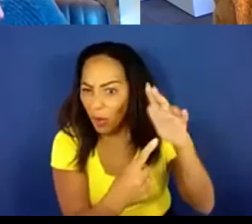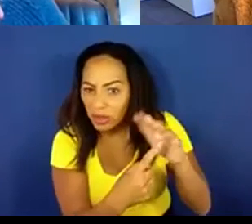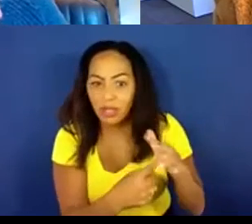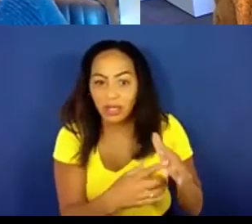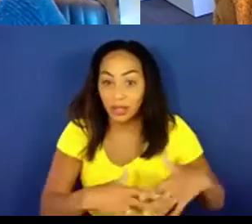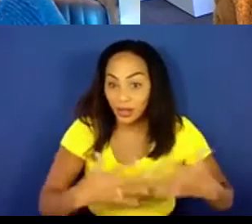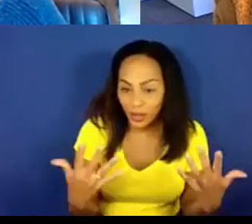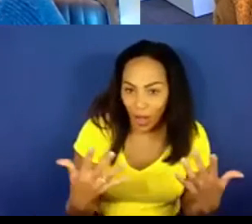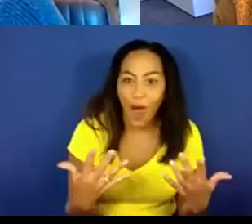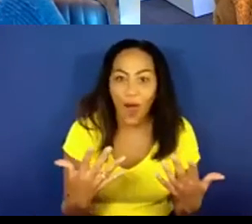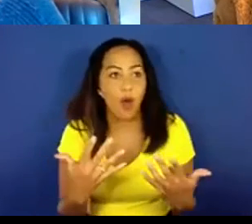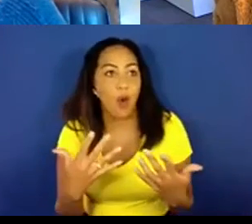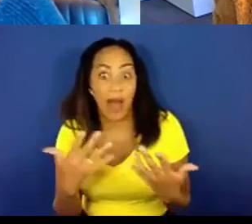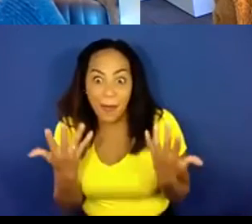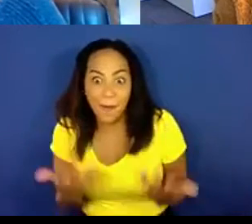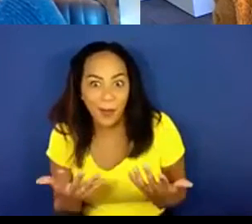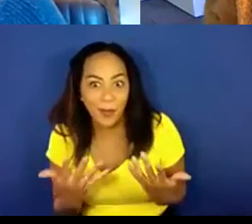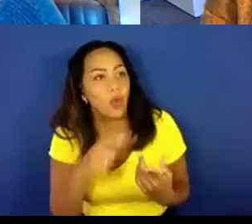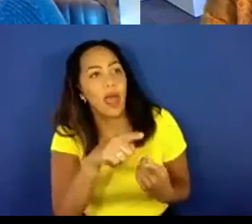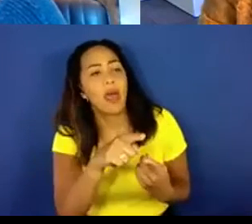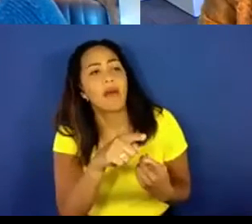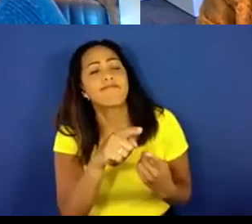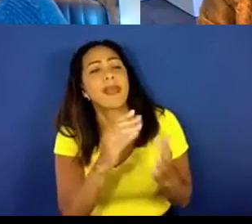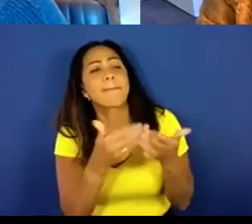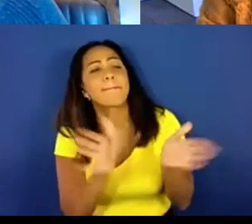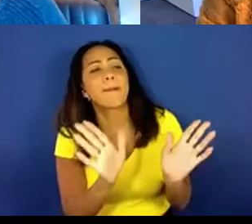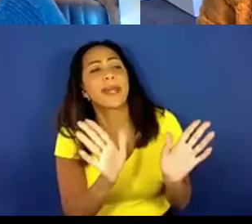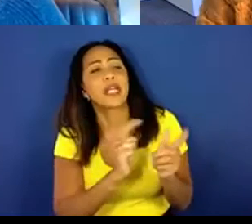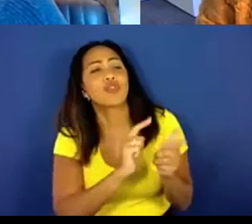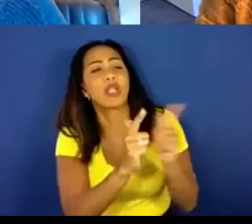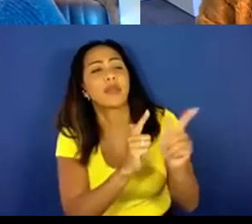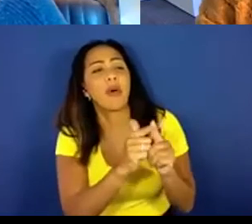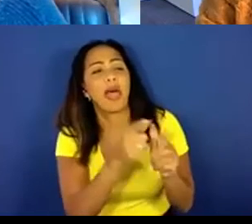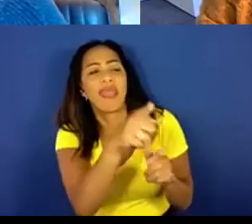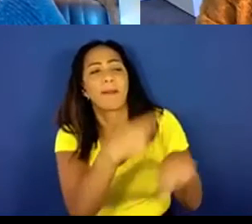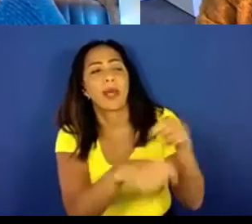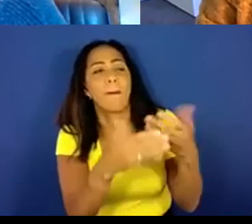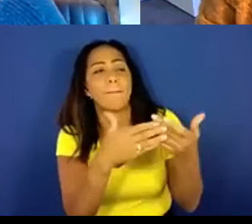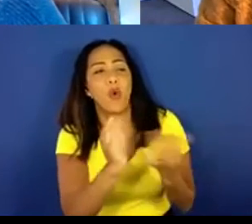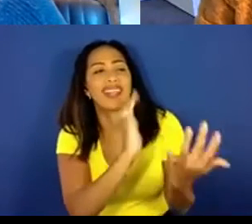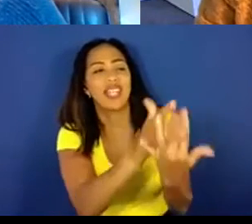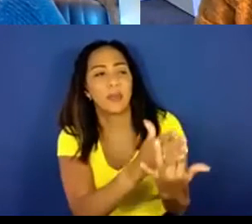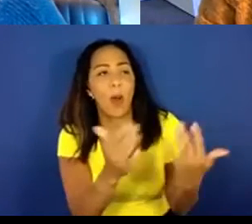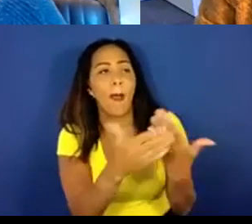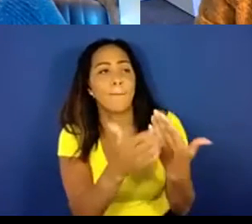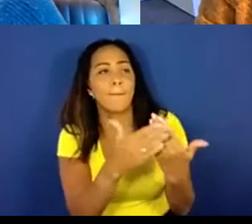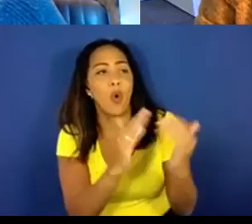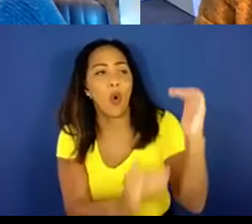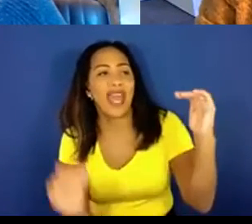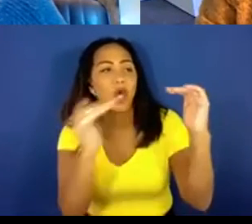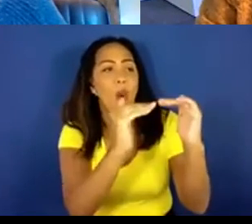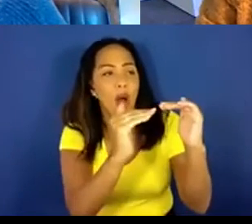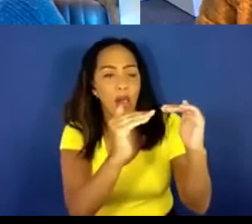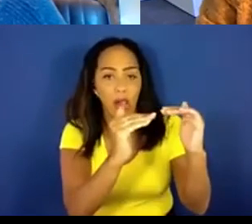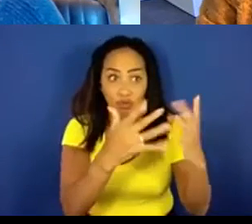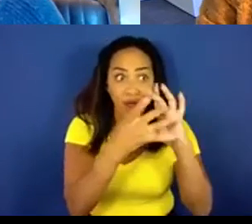make public transport more accessible, how do we achieve equalities, both in terms of all the staff and employees